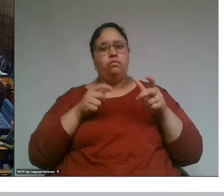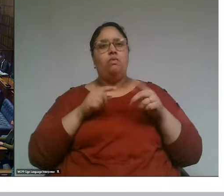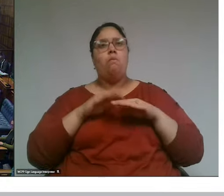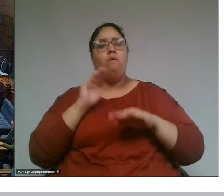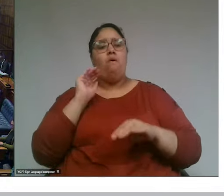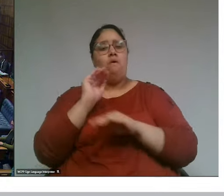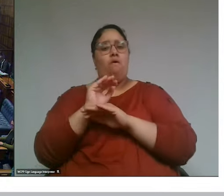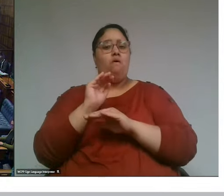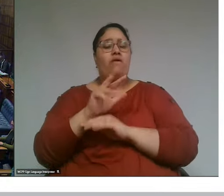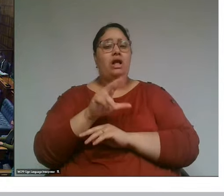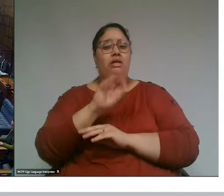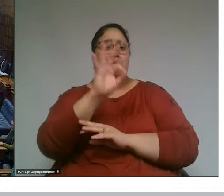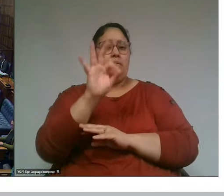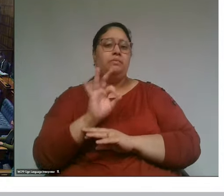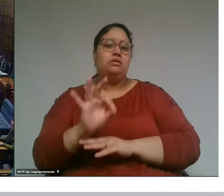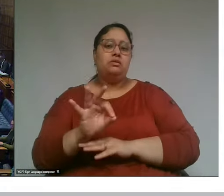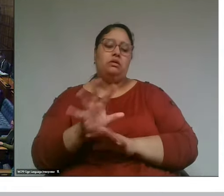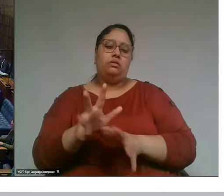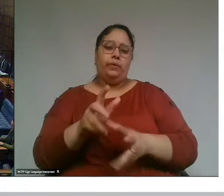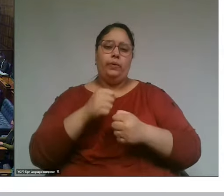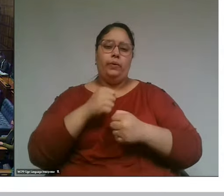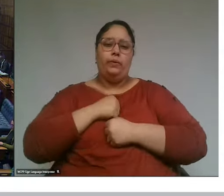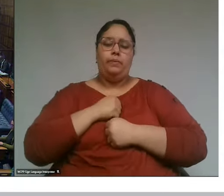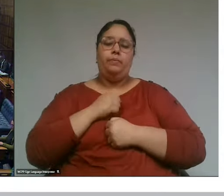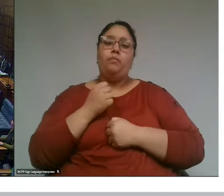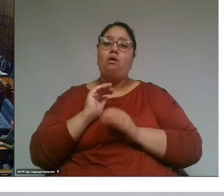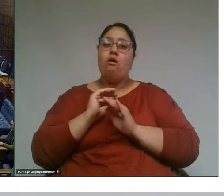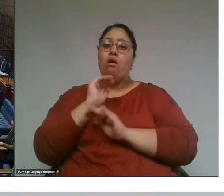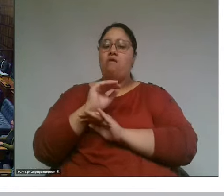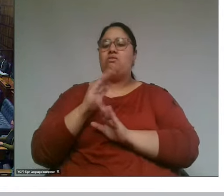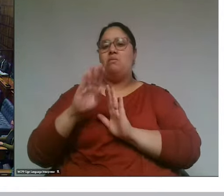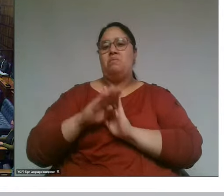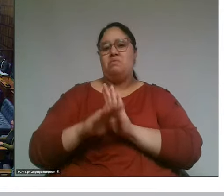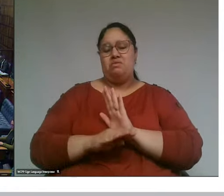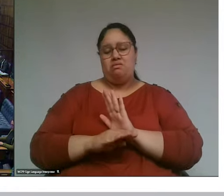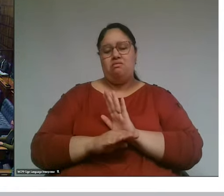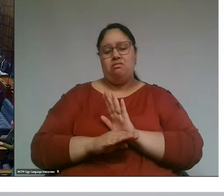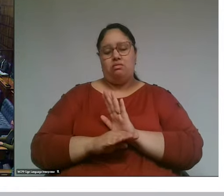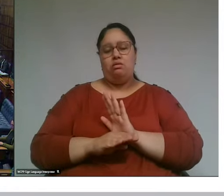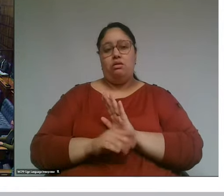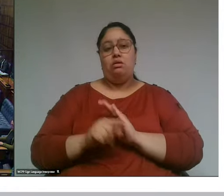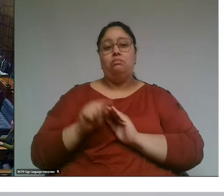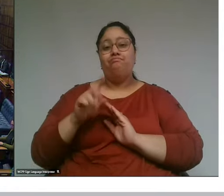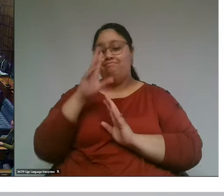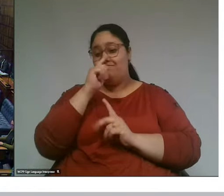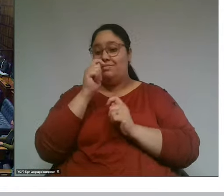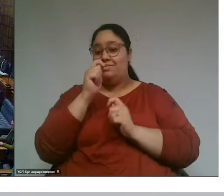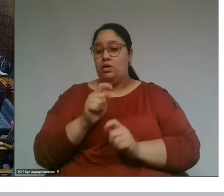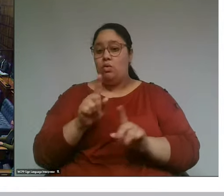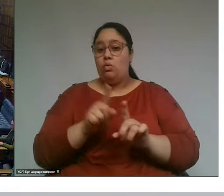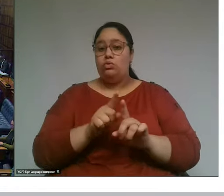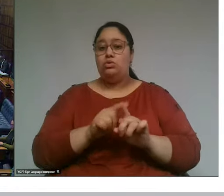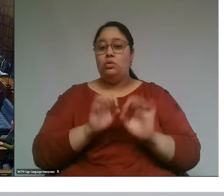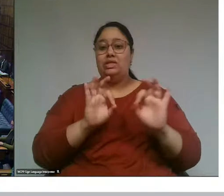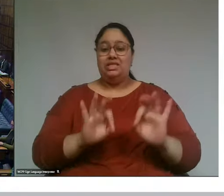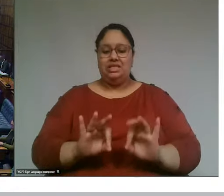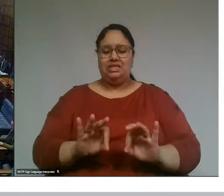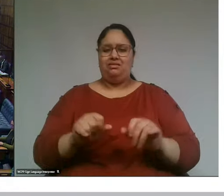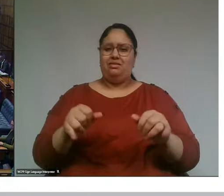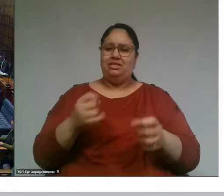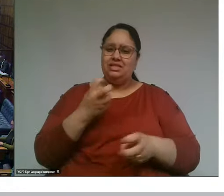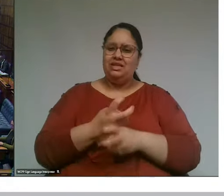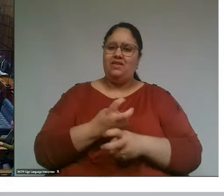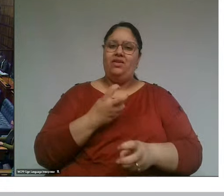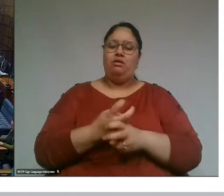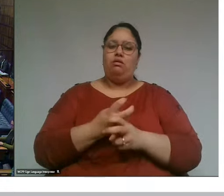than 80% absorption after the program um in a recognition that the tight fiscal SP space